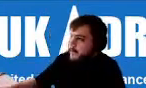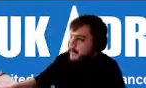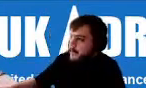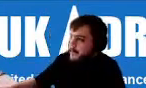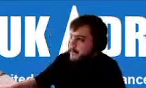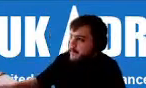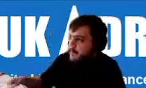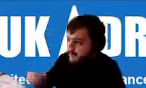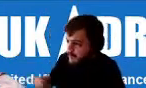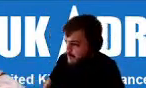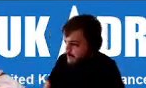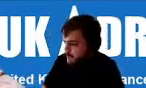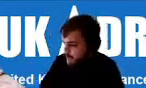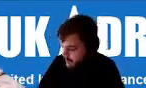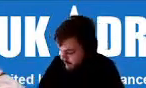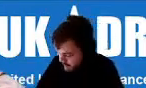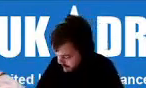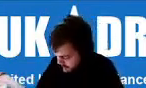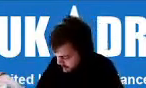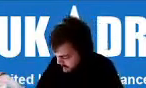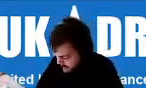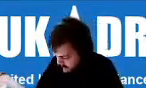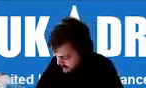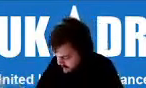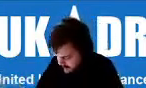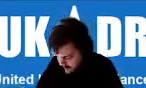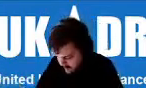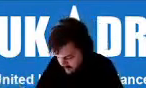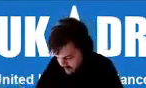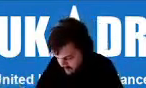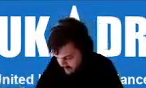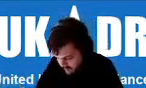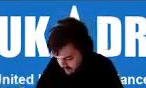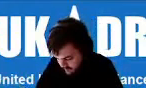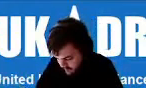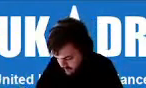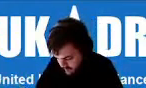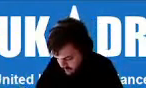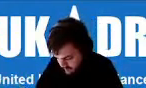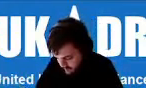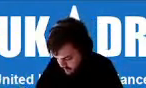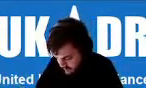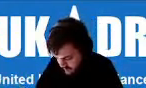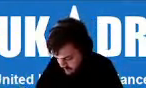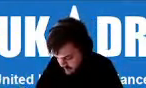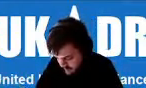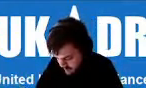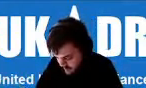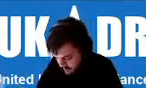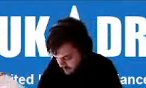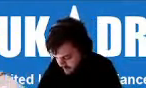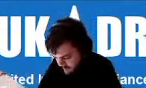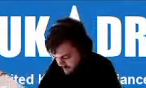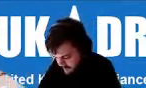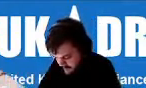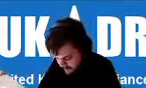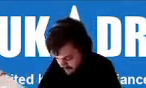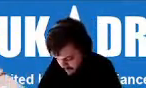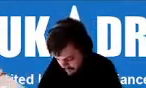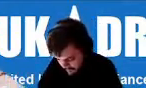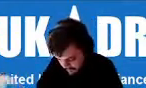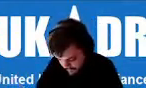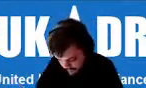India, you would, Alexander, you would be knowing, in India, so many disasters happen every day and so many people